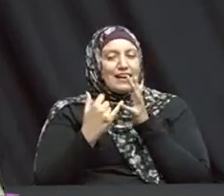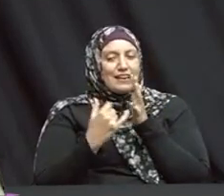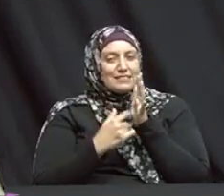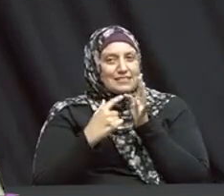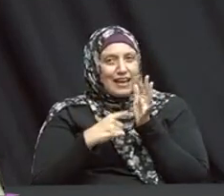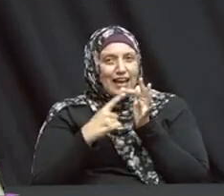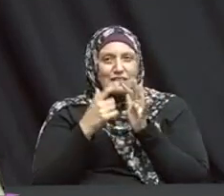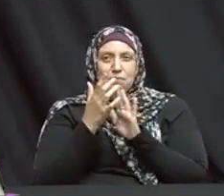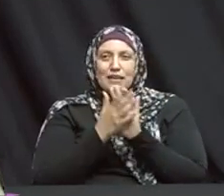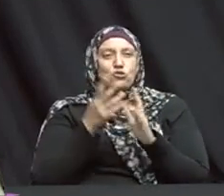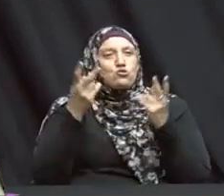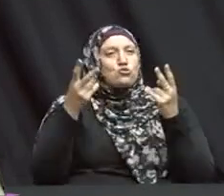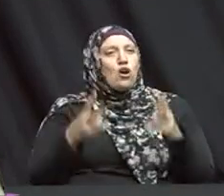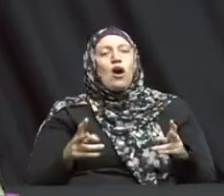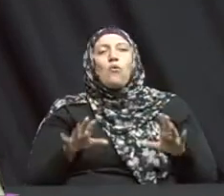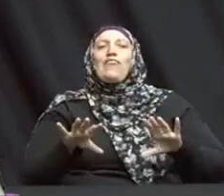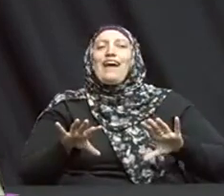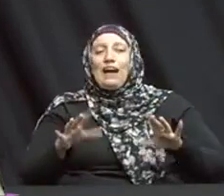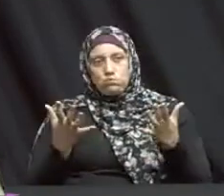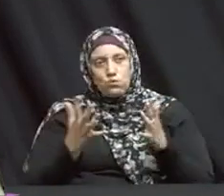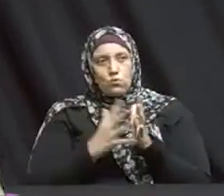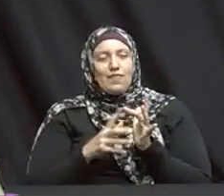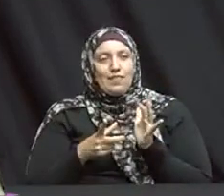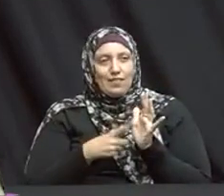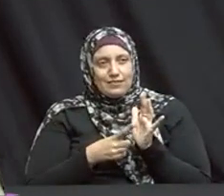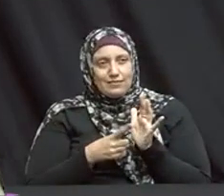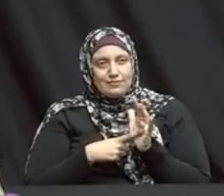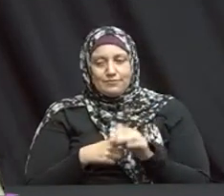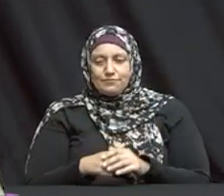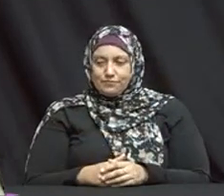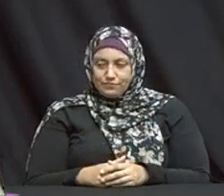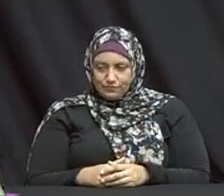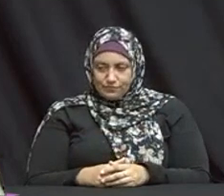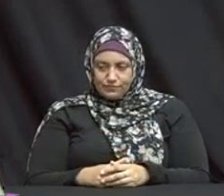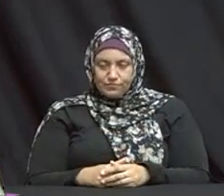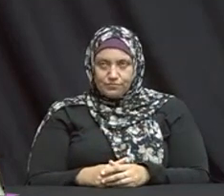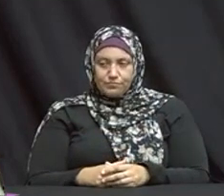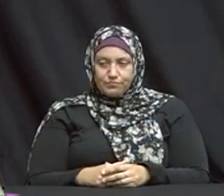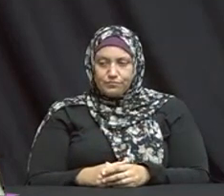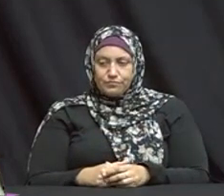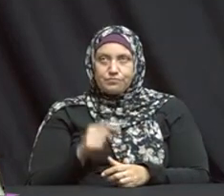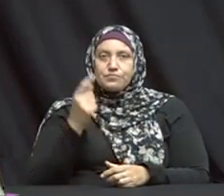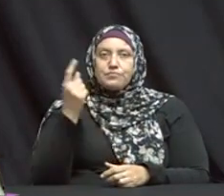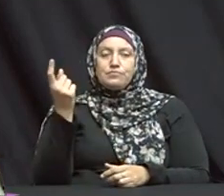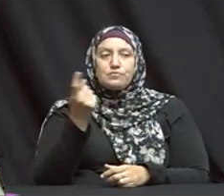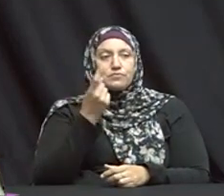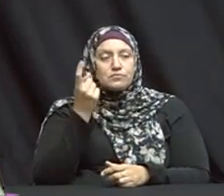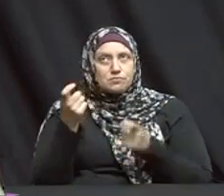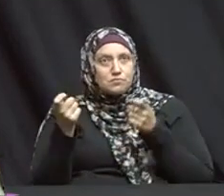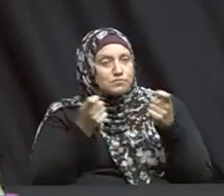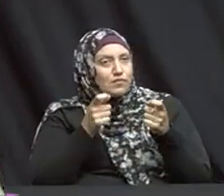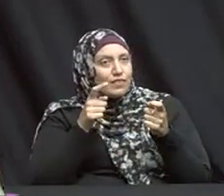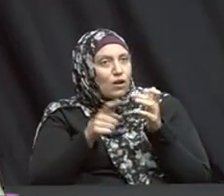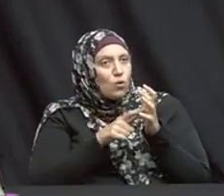I-N-T-E-S-T-A-T-E. That area of law is regulated between